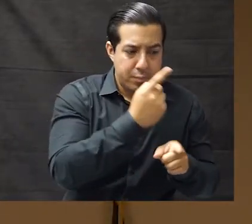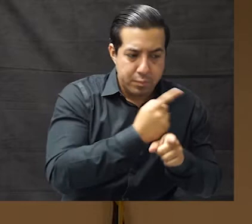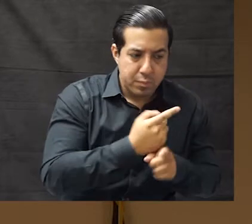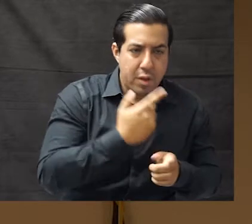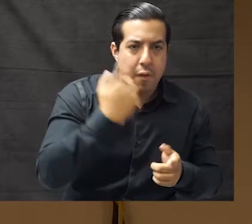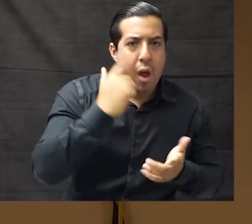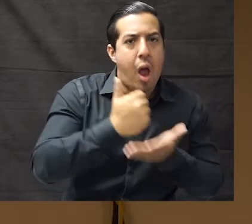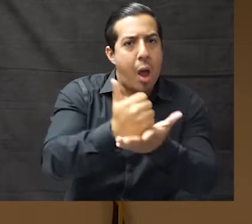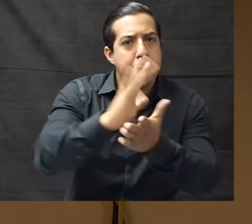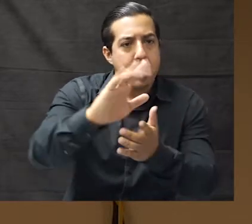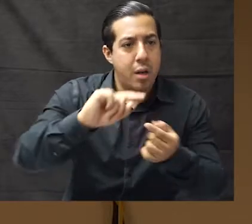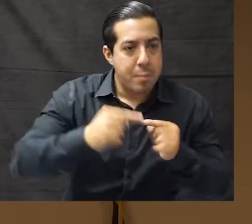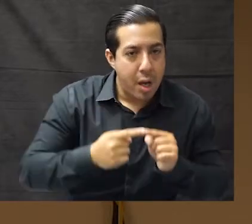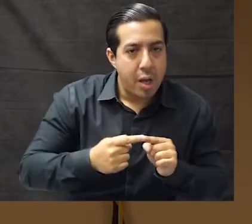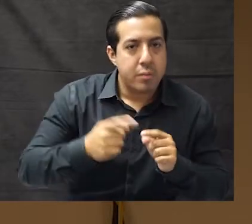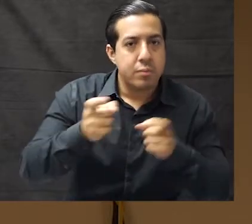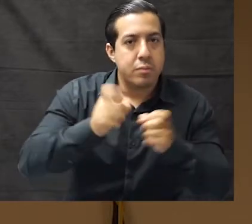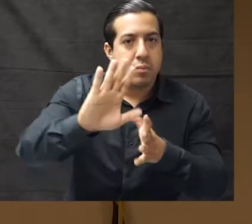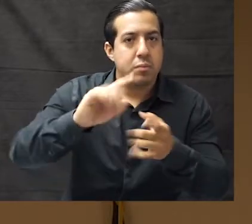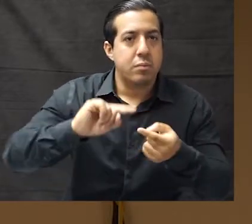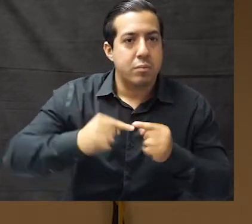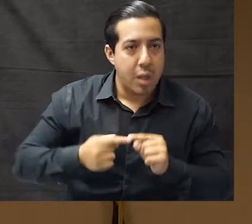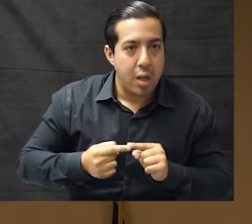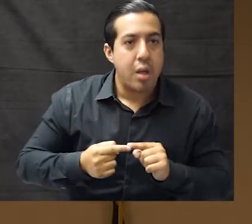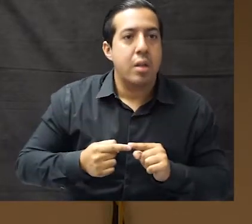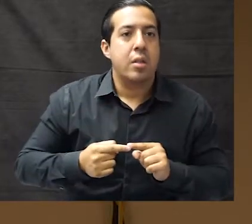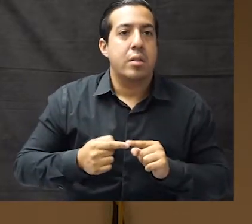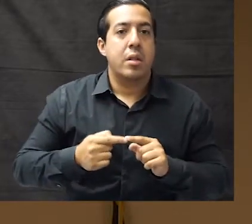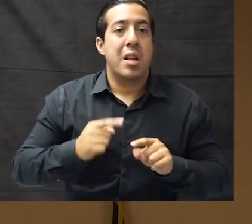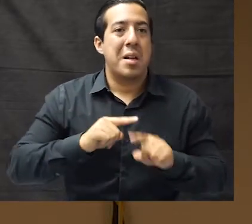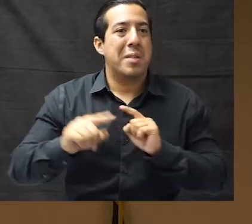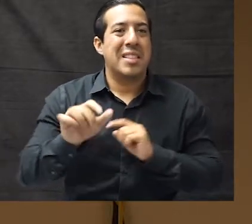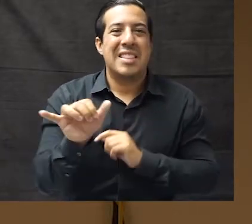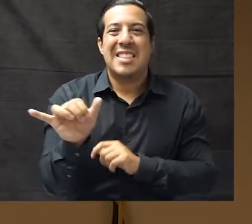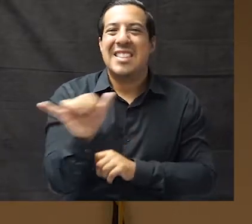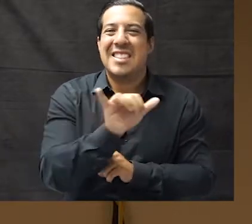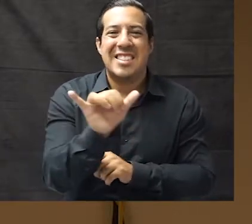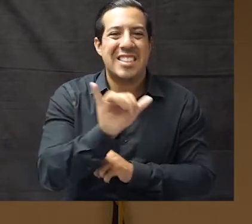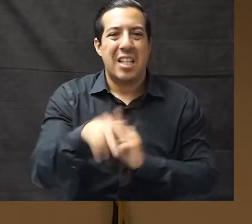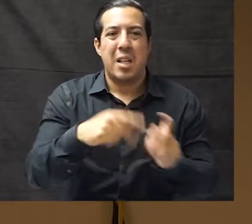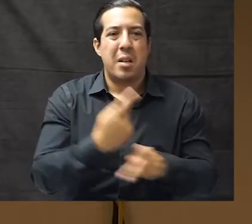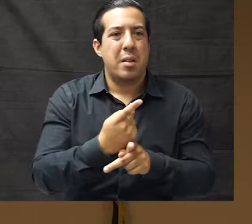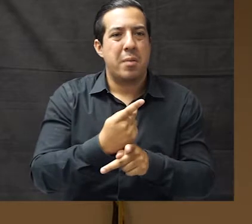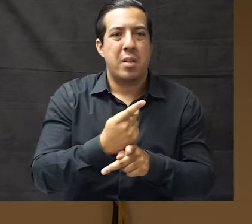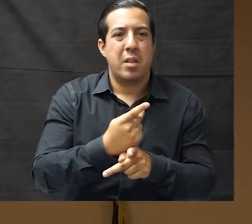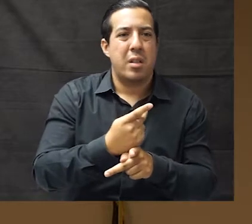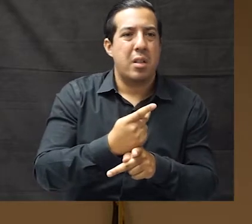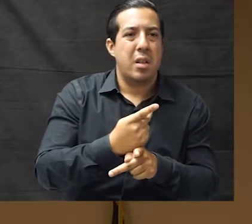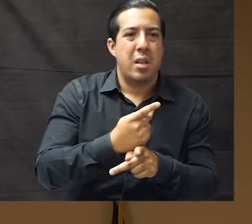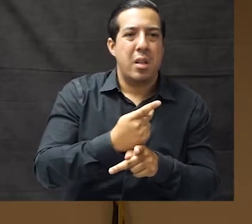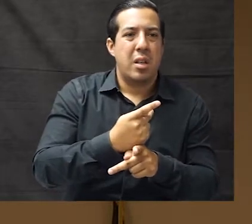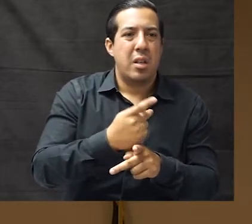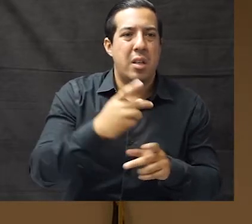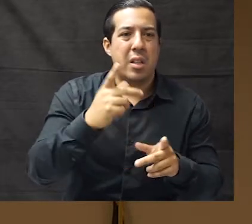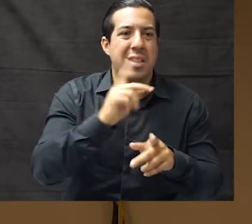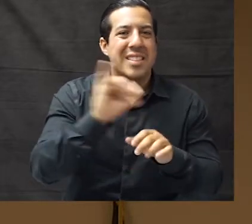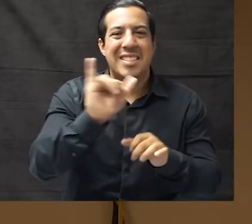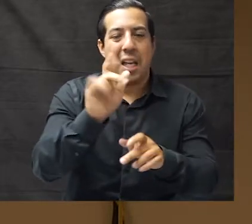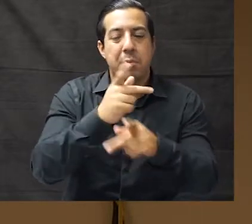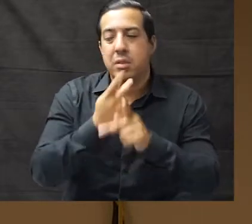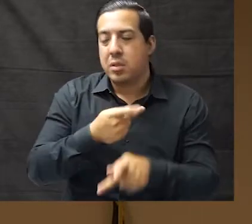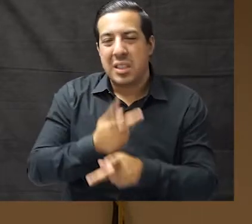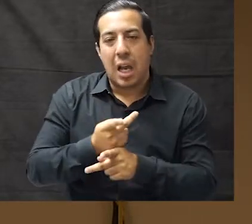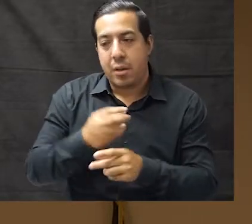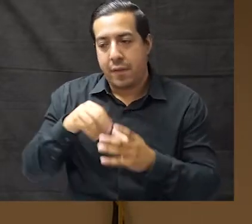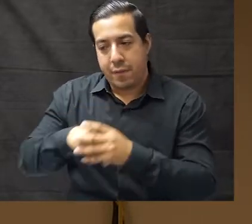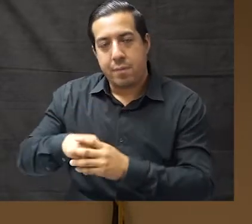Yes, ma'am. Is there anything happening legislatively that is helping us? Yeah, it's trying to manage all of